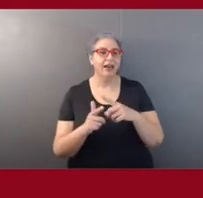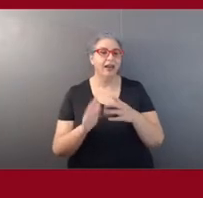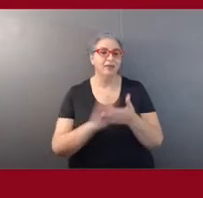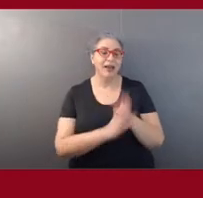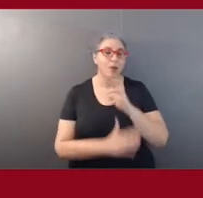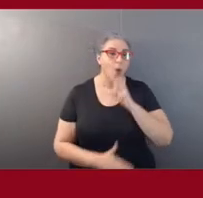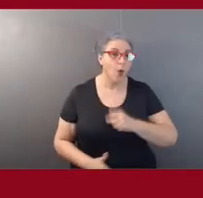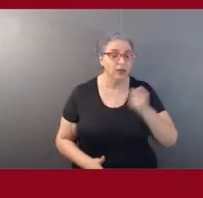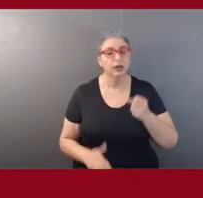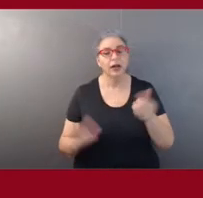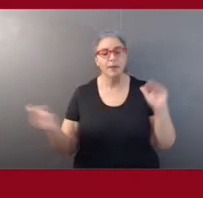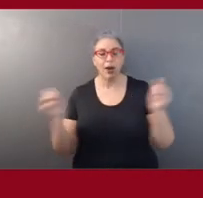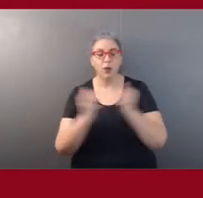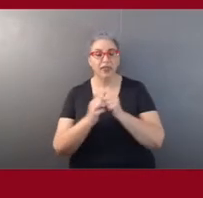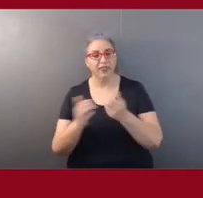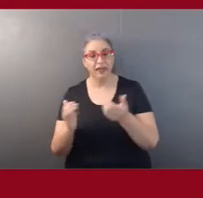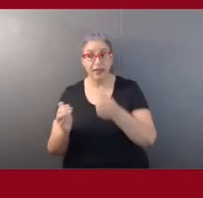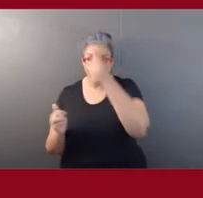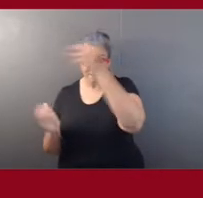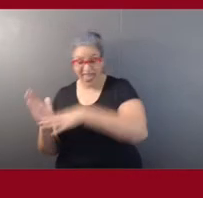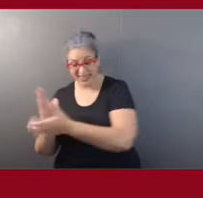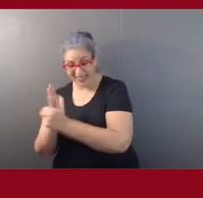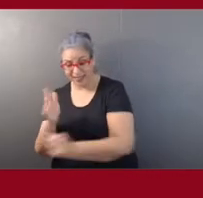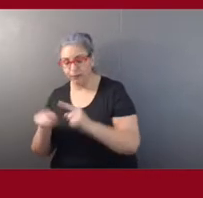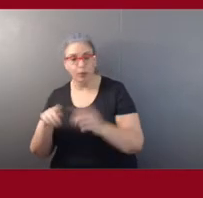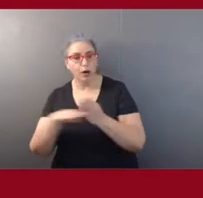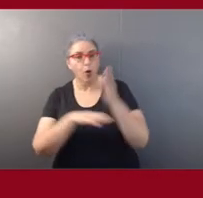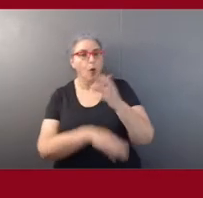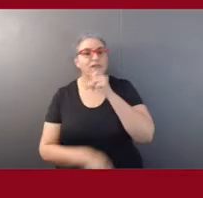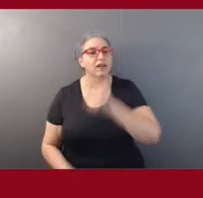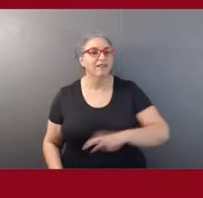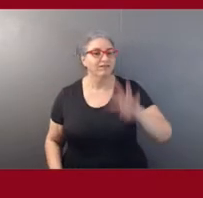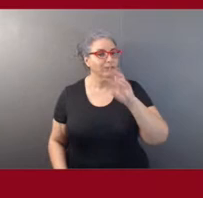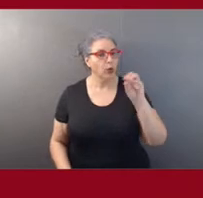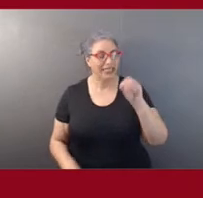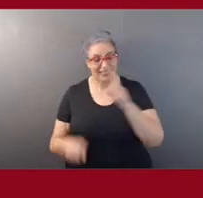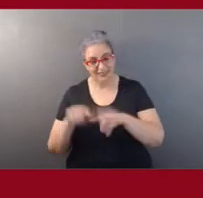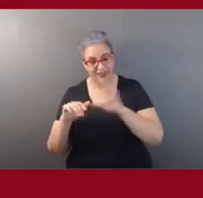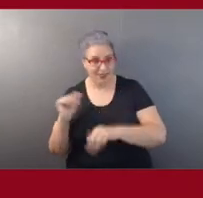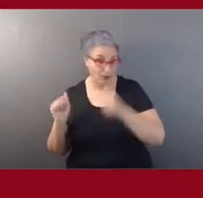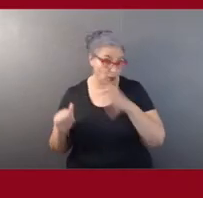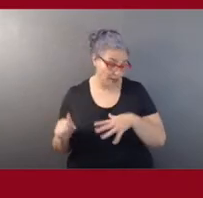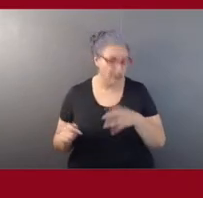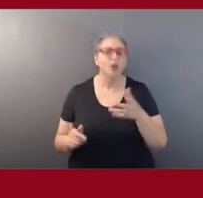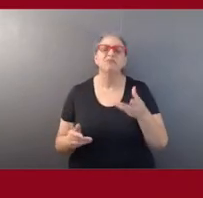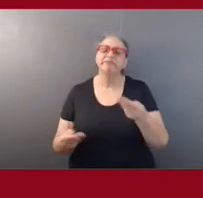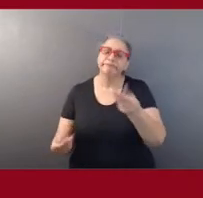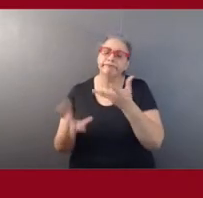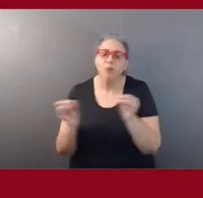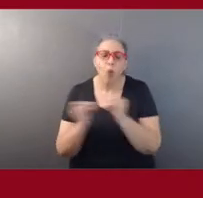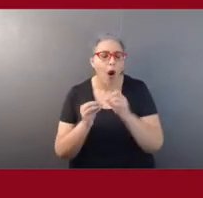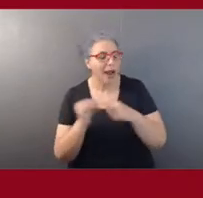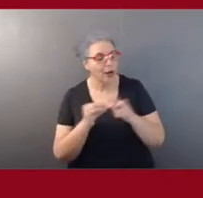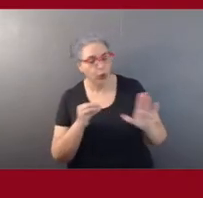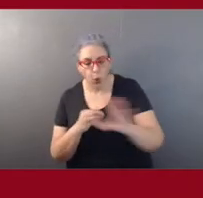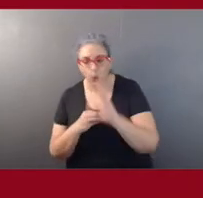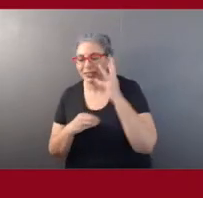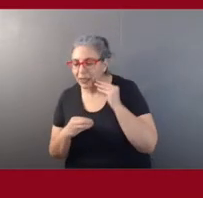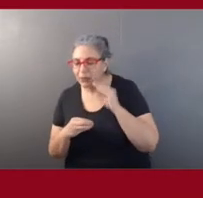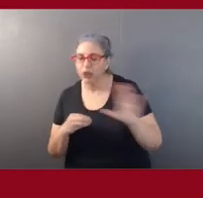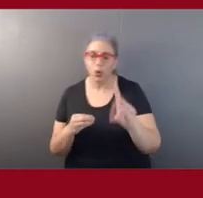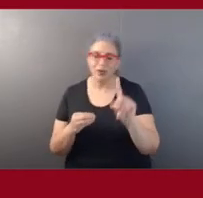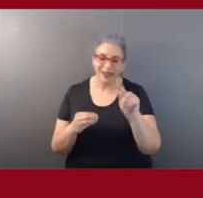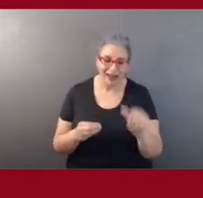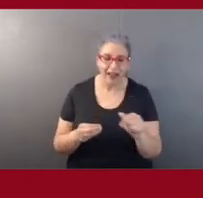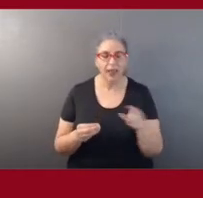to be over 40, you know, like, tell me a little bit about how that's played into, you know, your experience and what you're seeing with the data and the talent